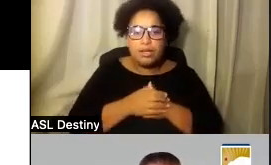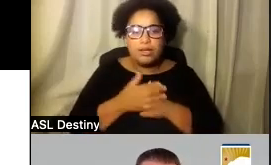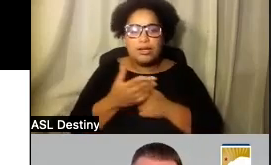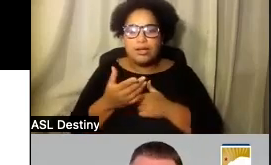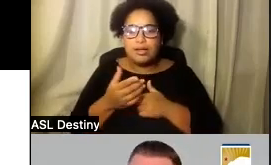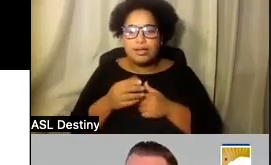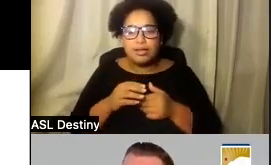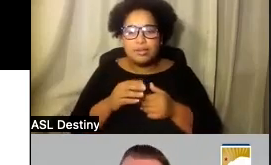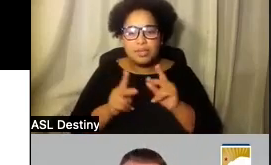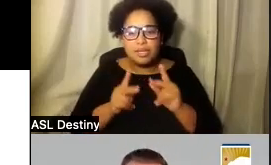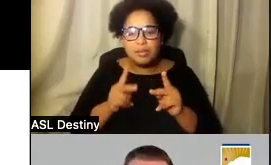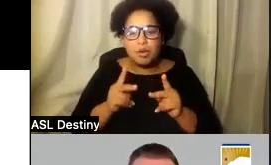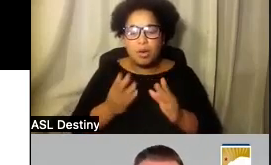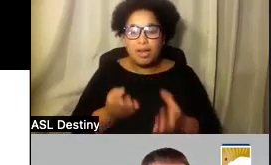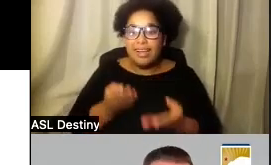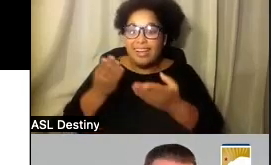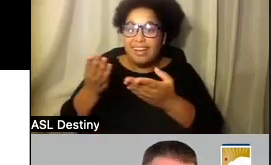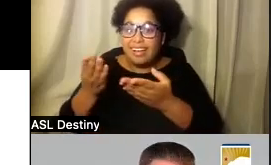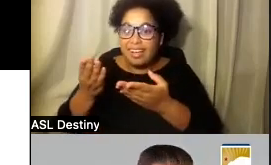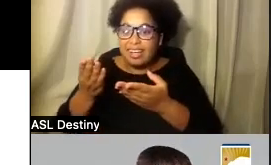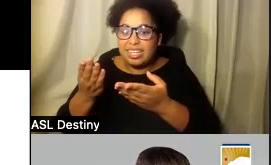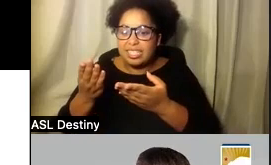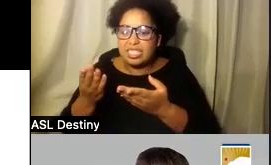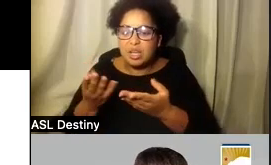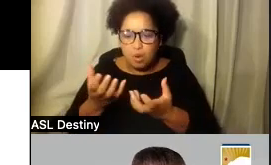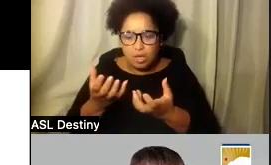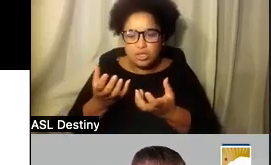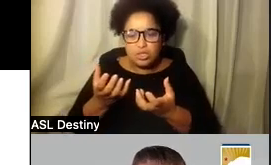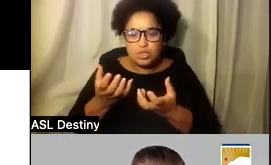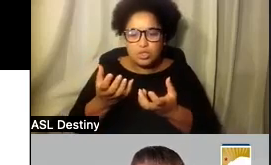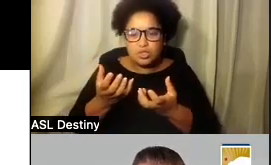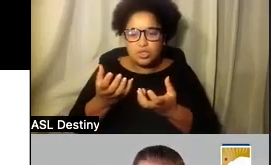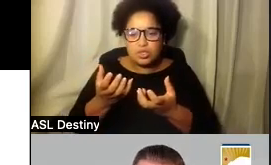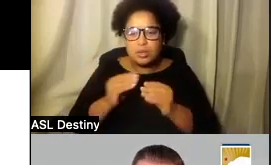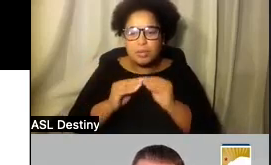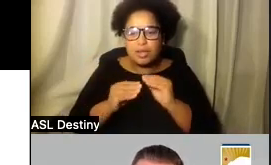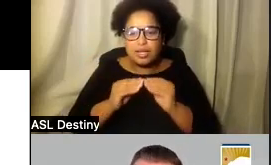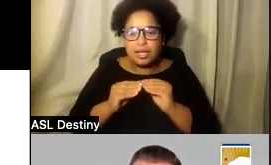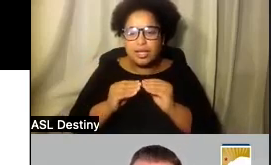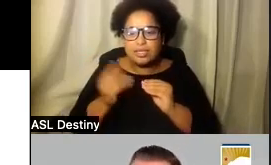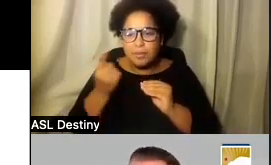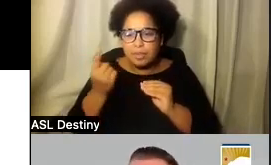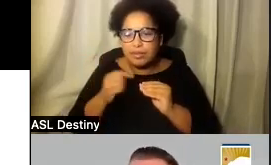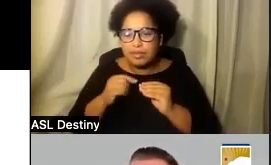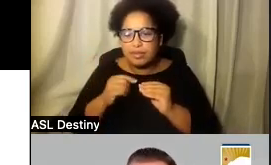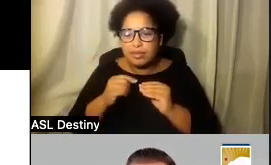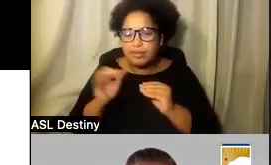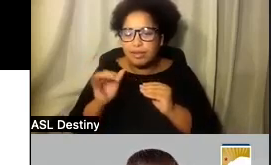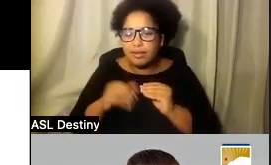projects to us or proposed projects to us that are attempting to mitigate something such as